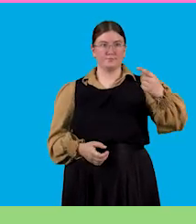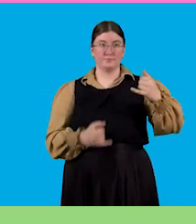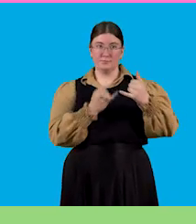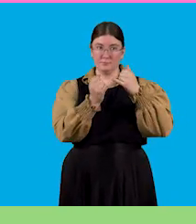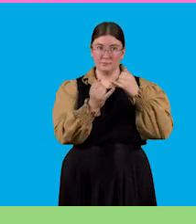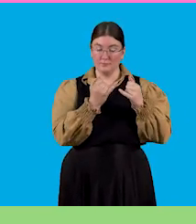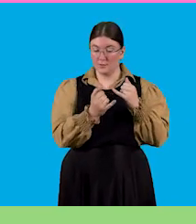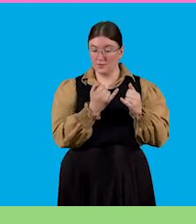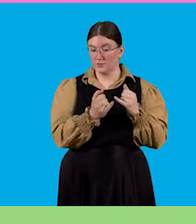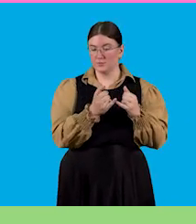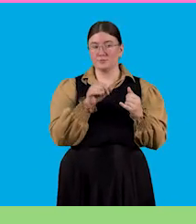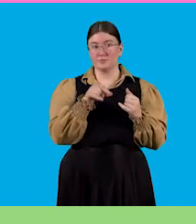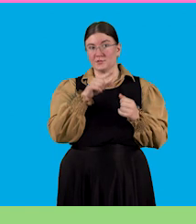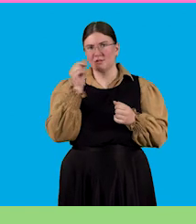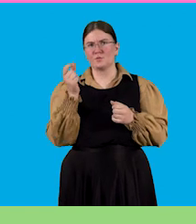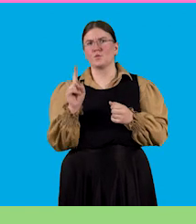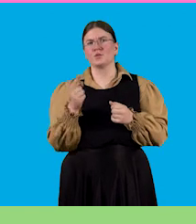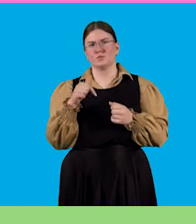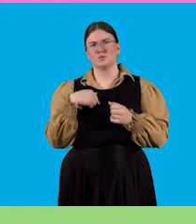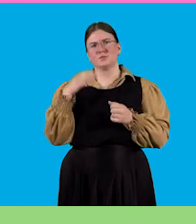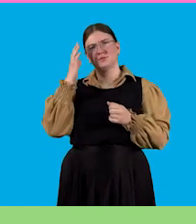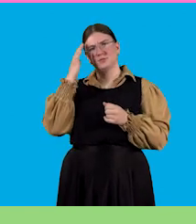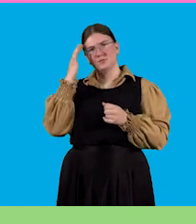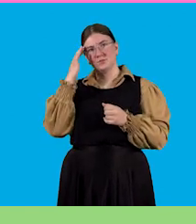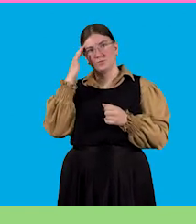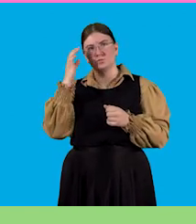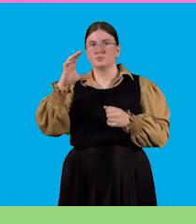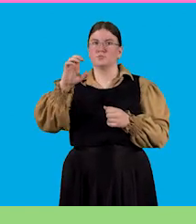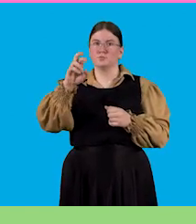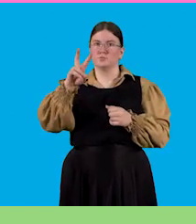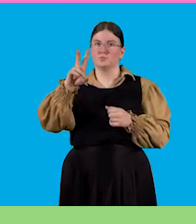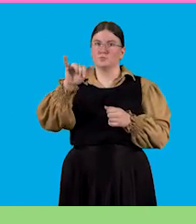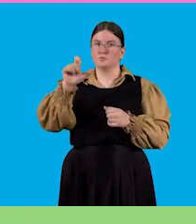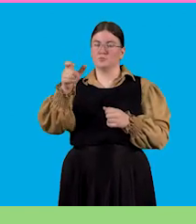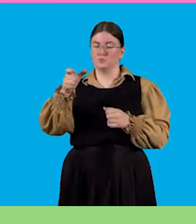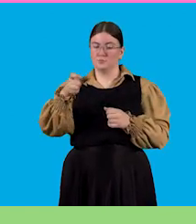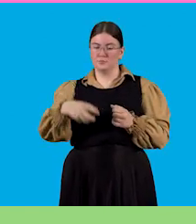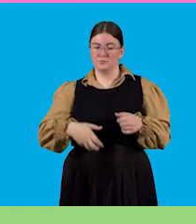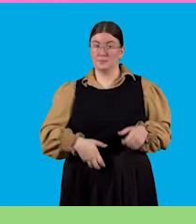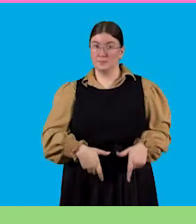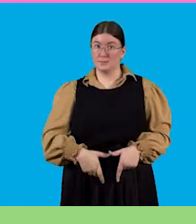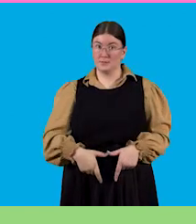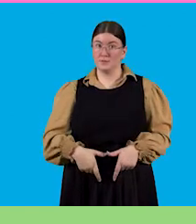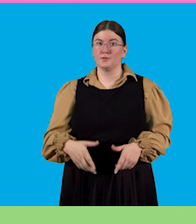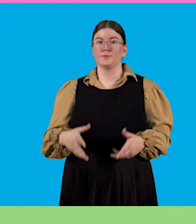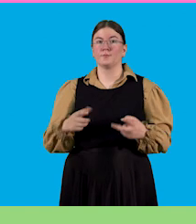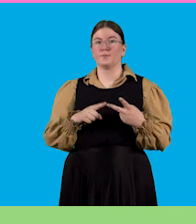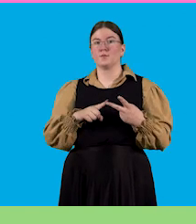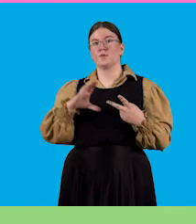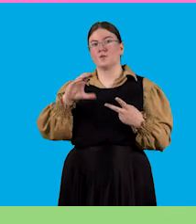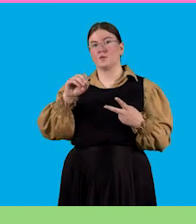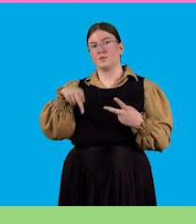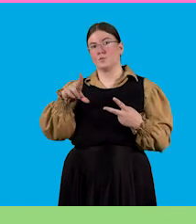So sexual intercourse is also called, we know that cervix is an organ, we